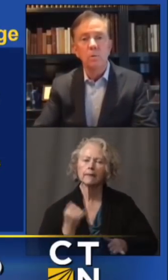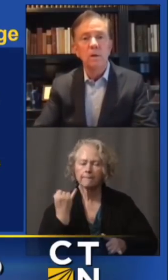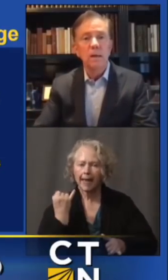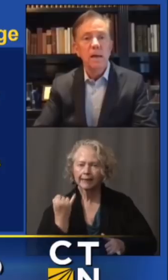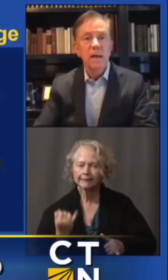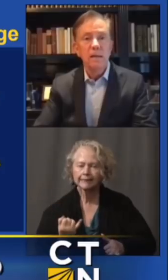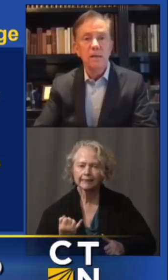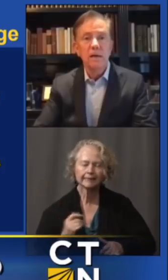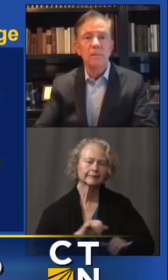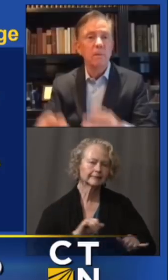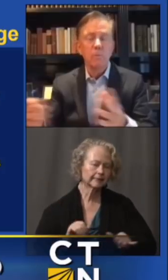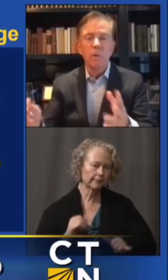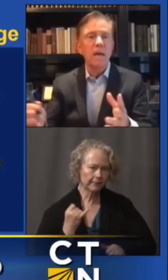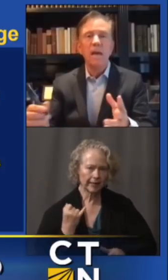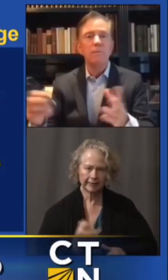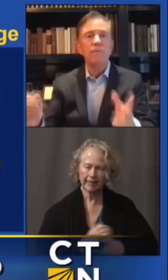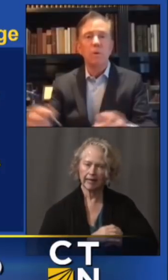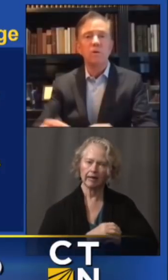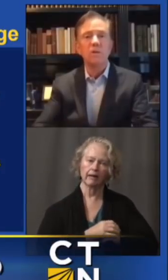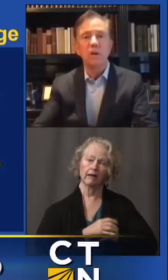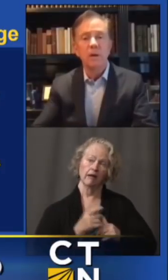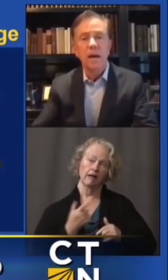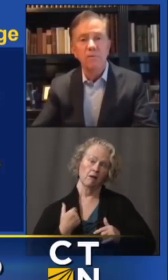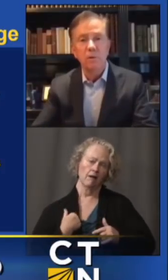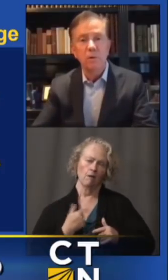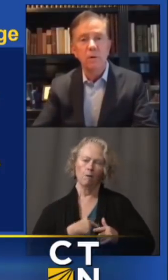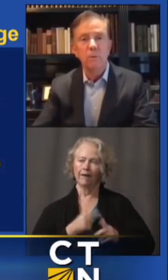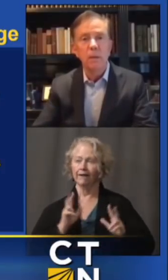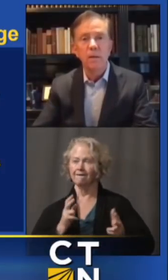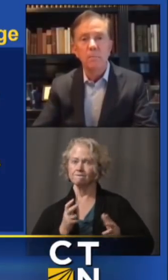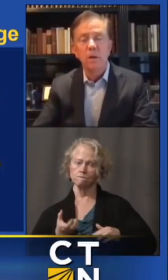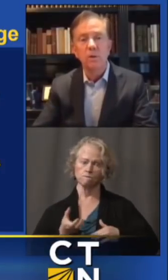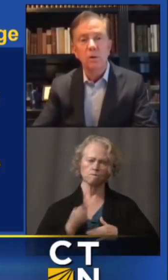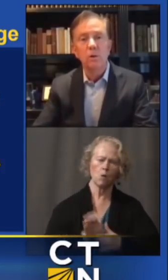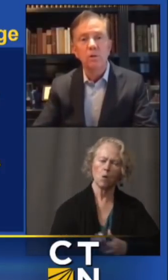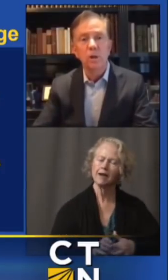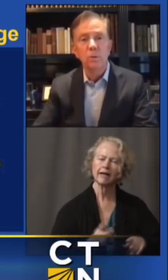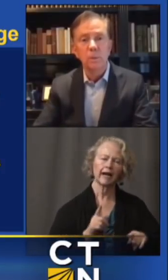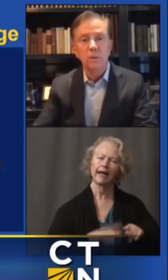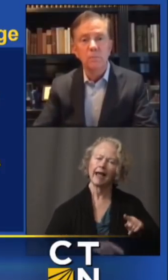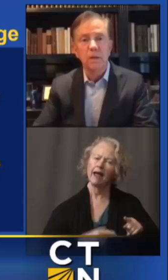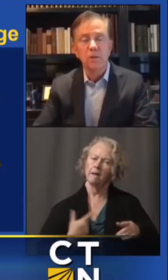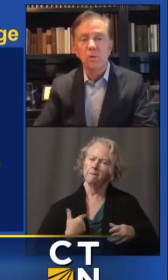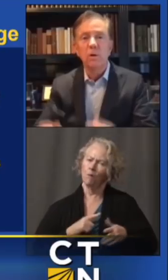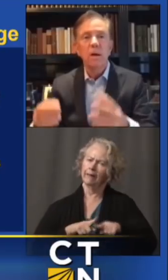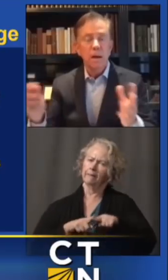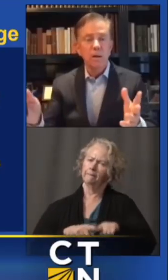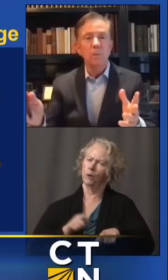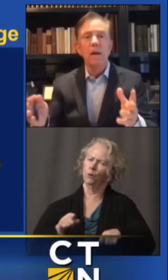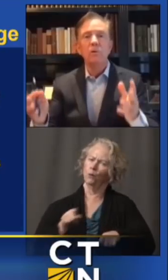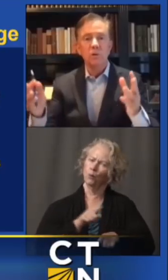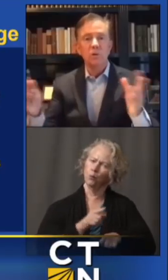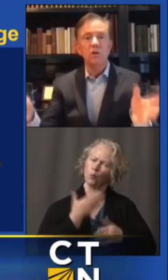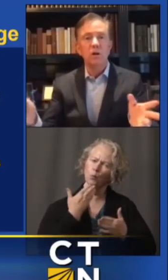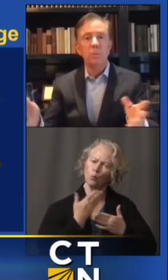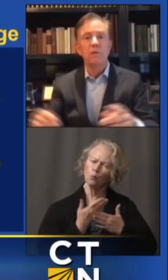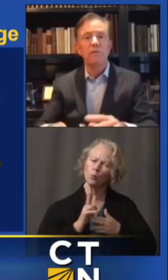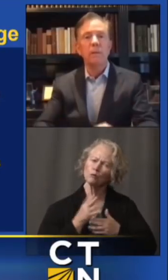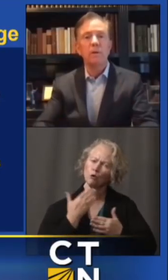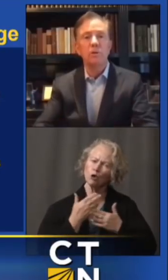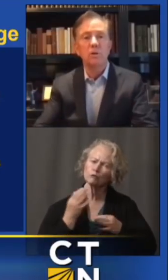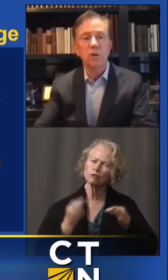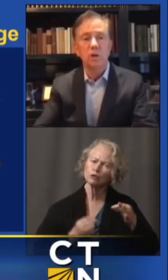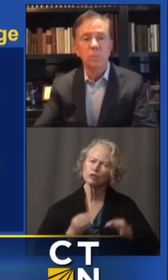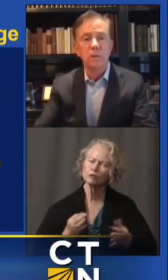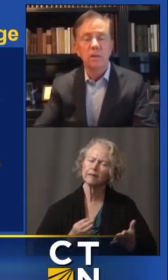hold. And we can't enforce this. I'm going to have to depend upon your good judgment to make sure, and your parents' good judgment, your